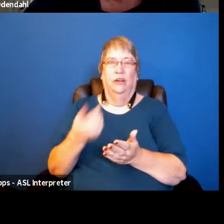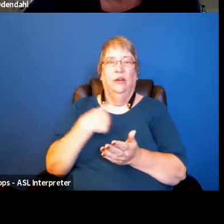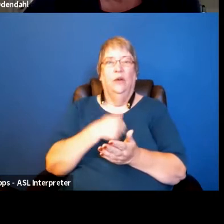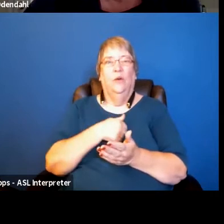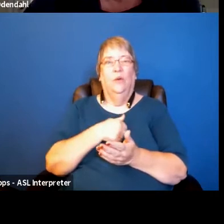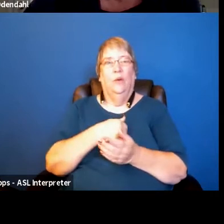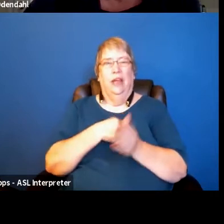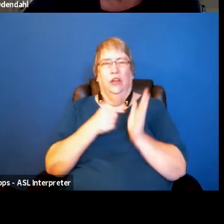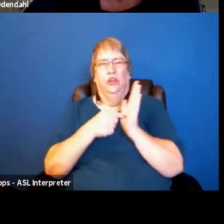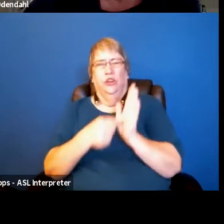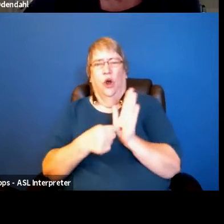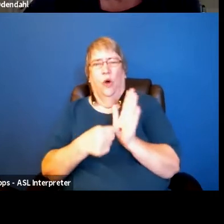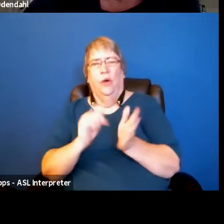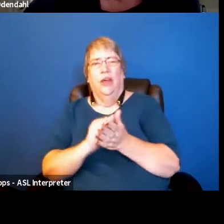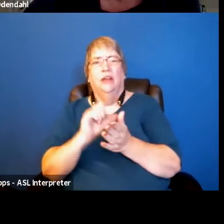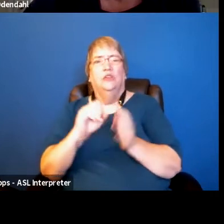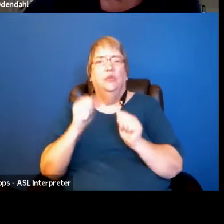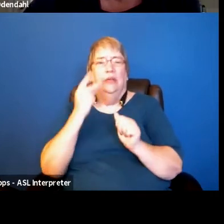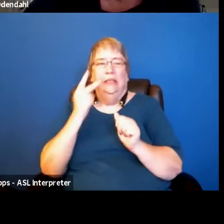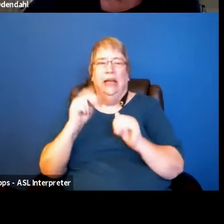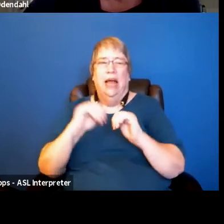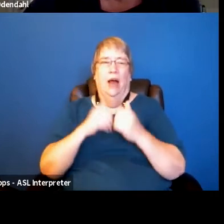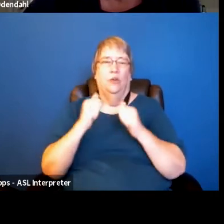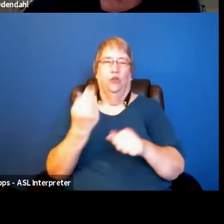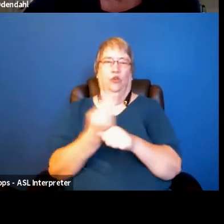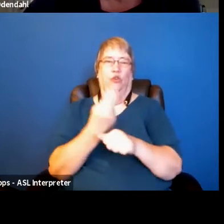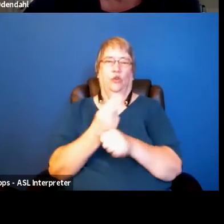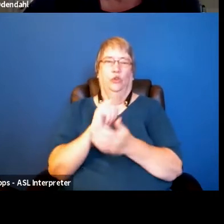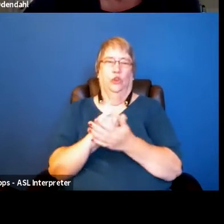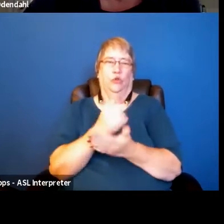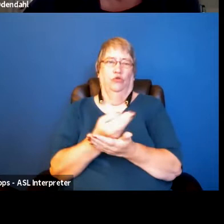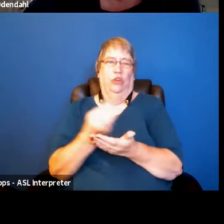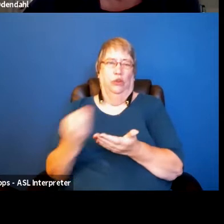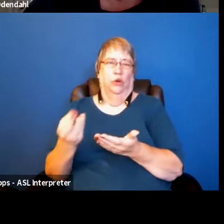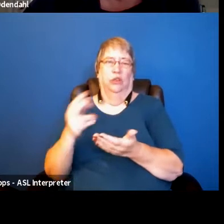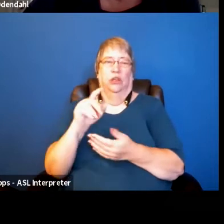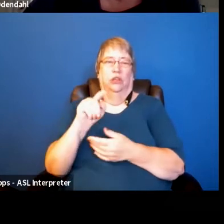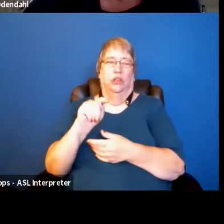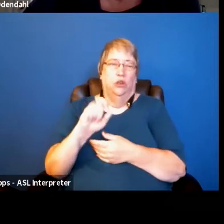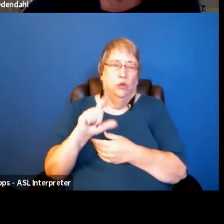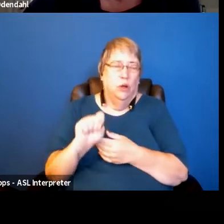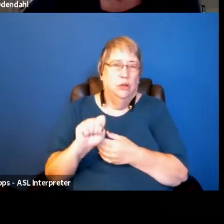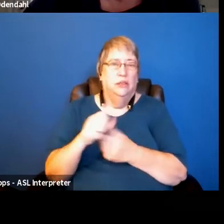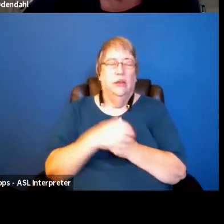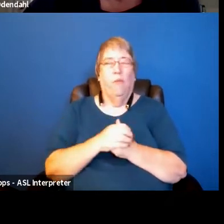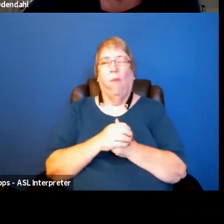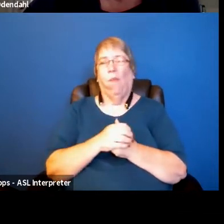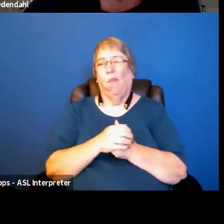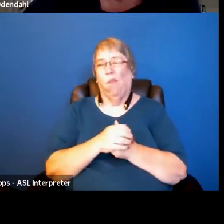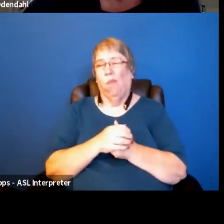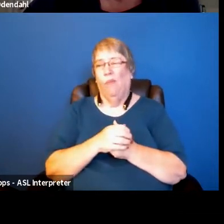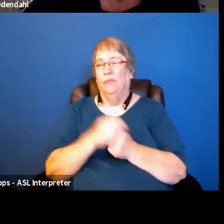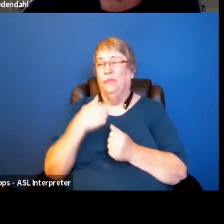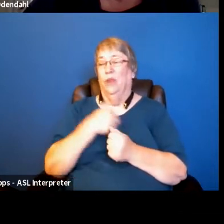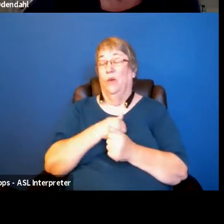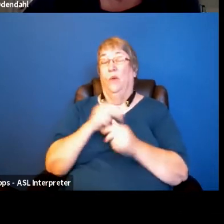so that you can see really how you might use these resources or tools, how they might be useful to you. So we